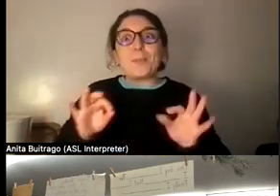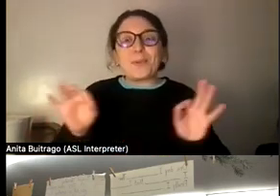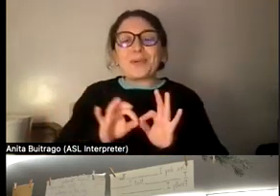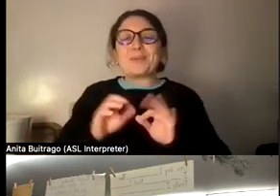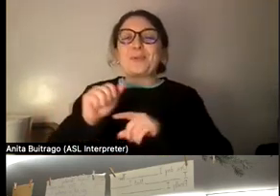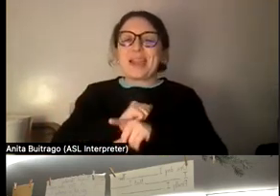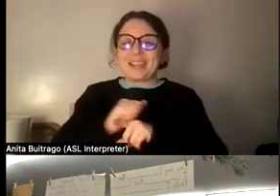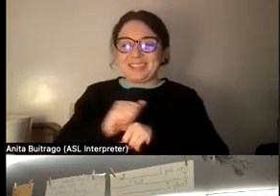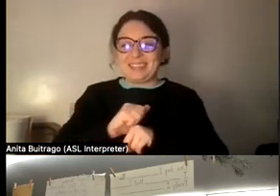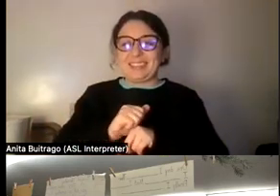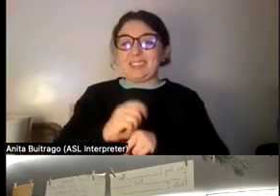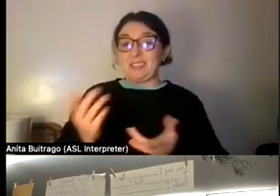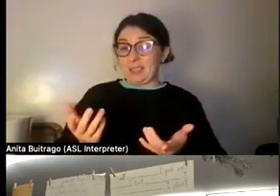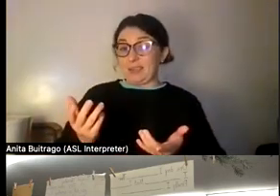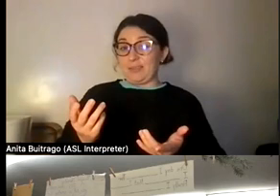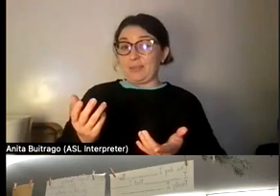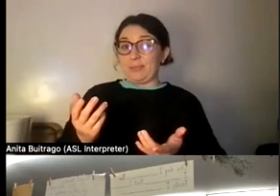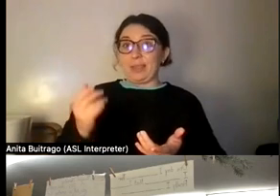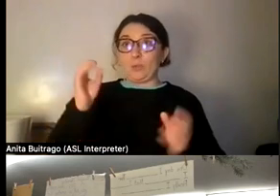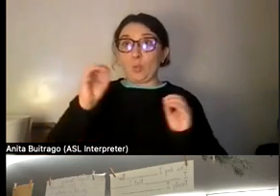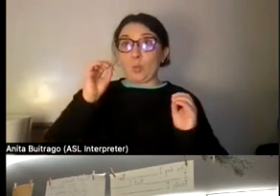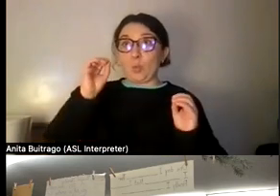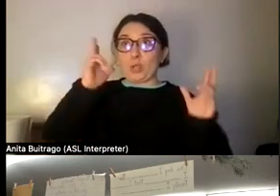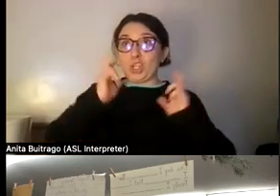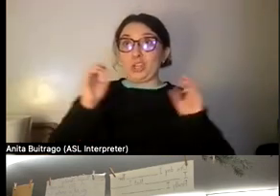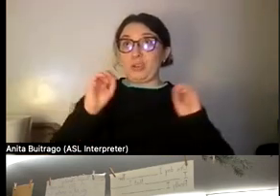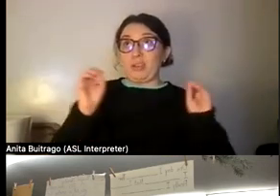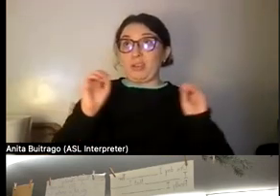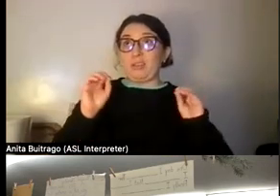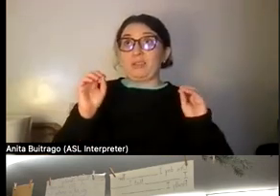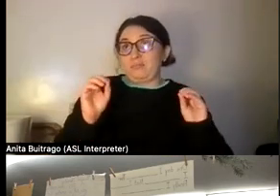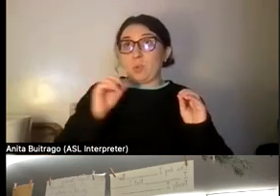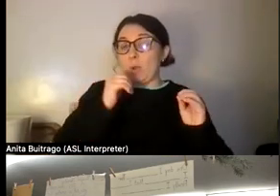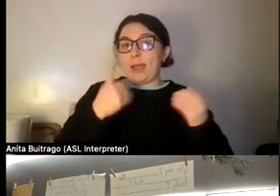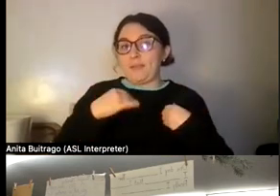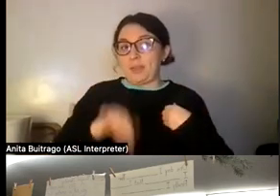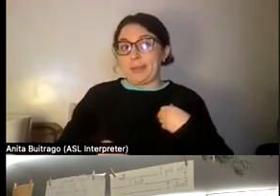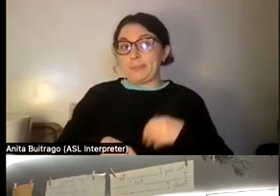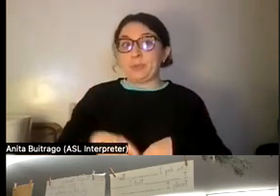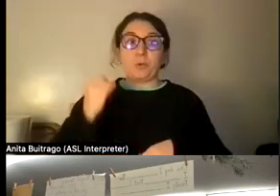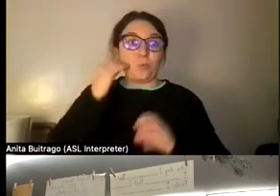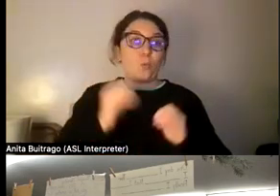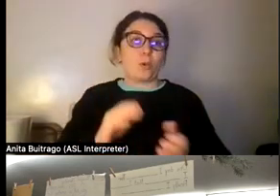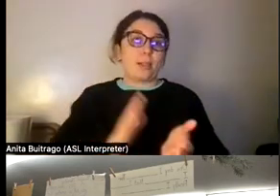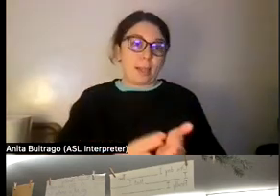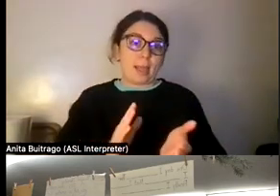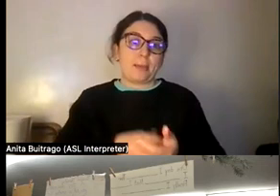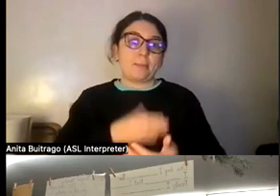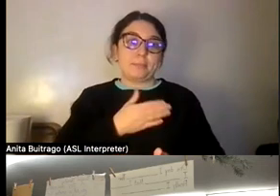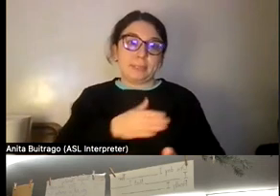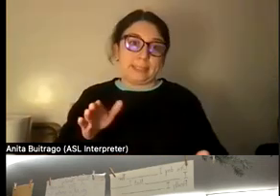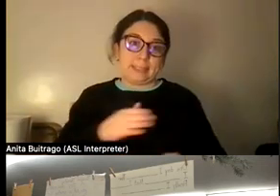hear anything will not have this. So the more you speak to them and clap and sing songs and hear that